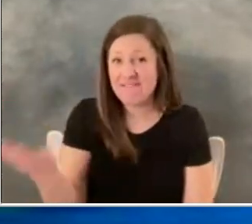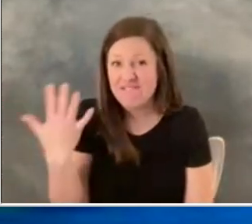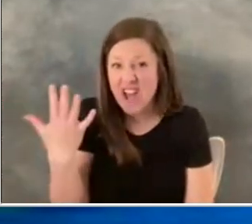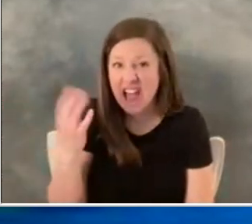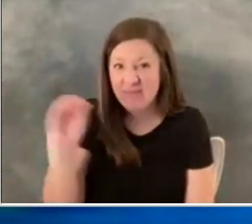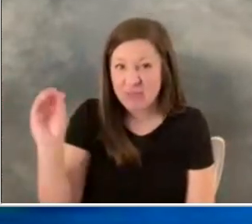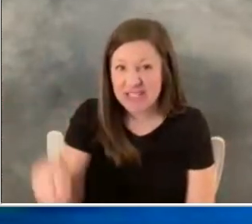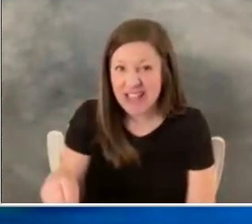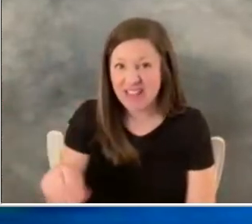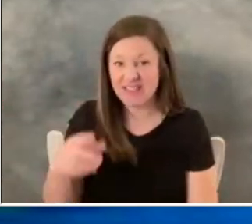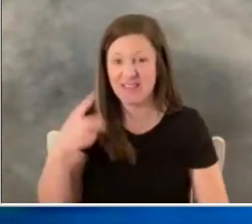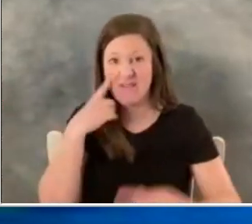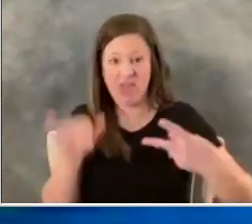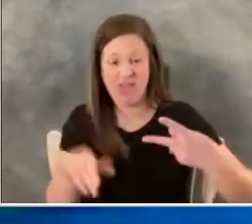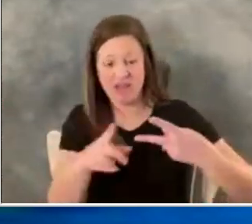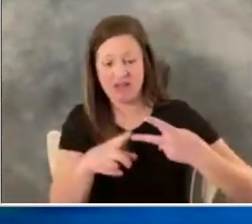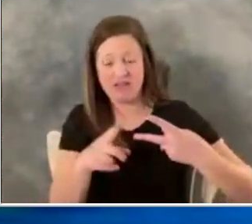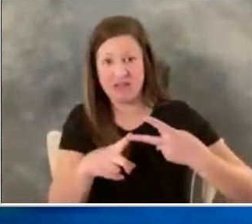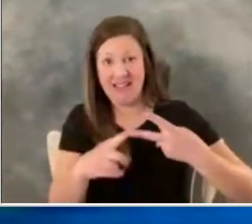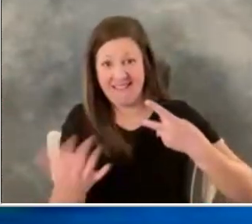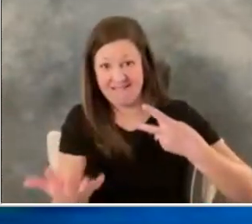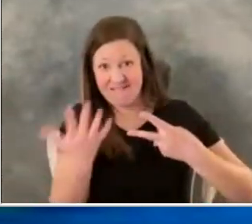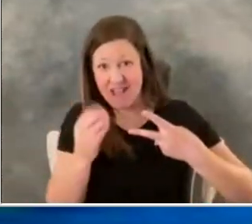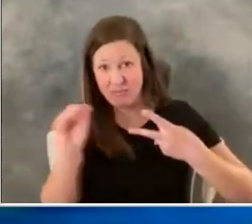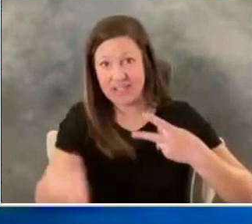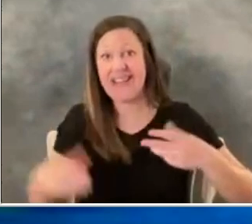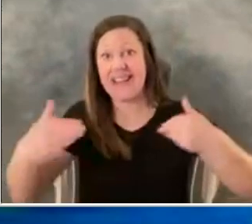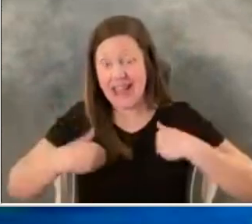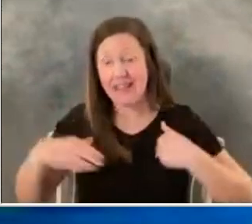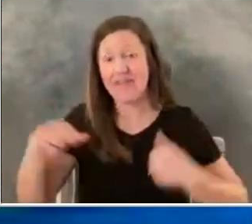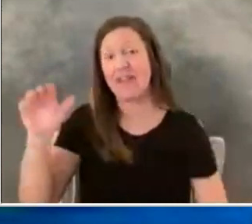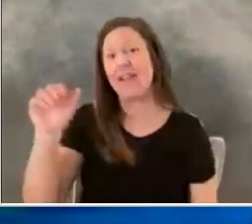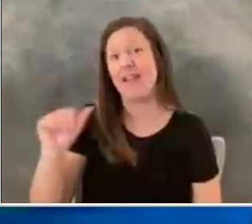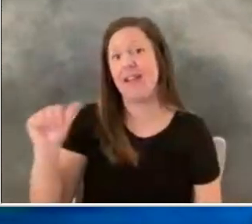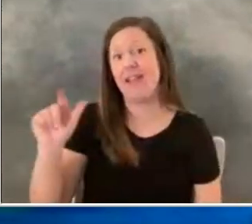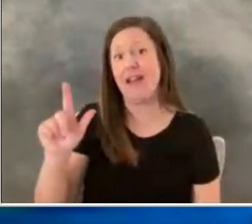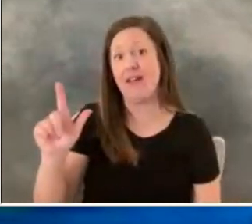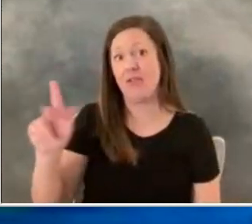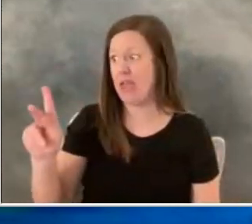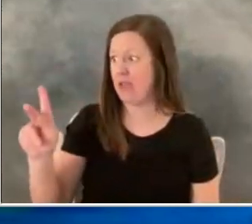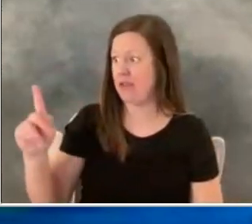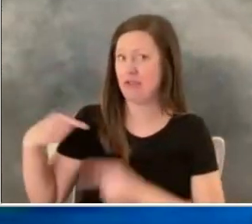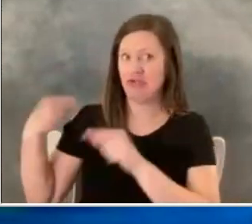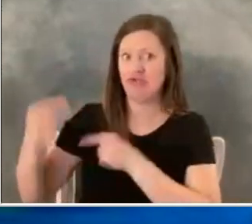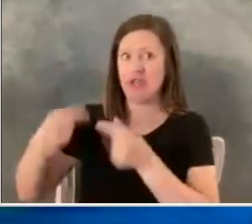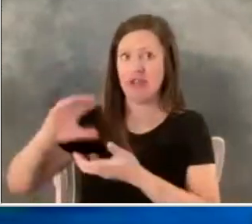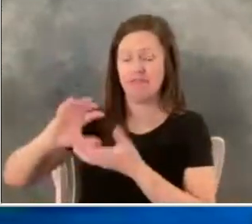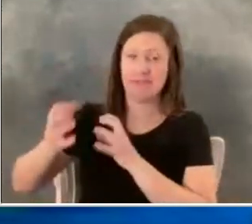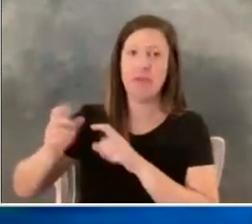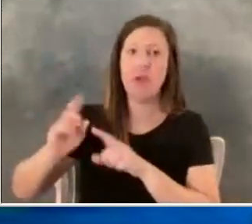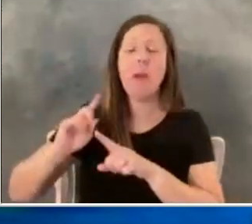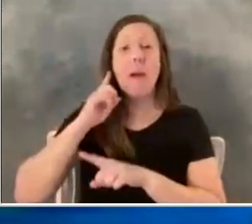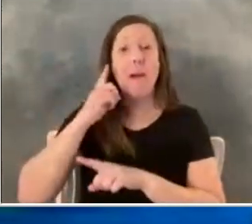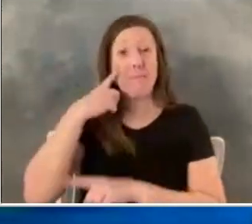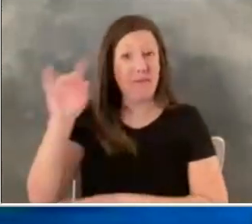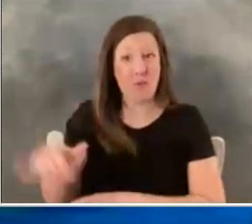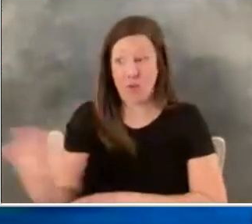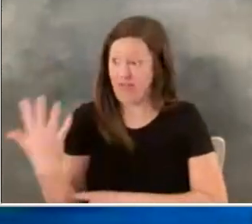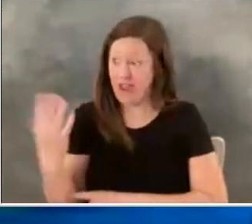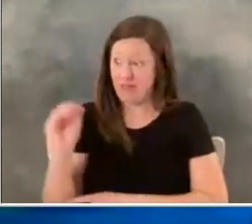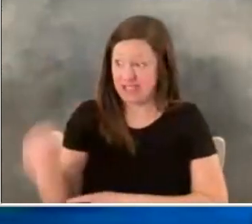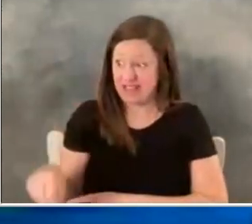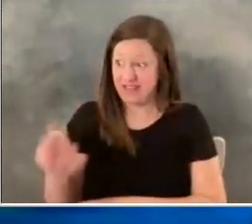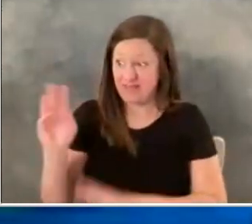non-small cell lung cancers have an ALK gene rearrangement. But for those 5% of patients, it's an absolutely critical